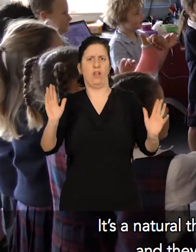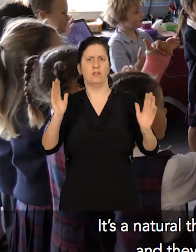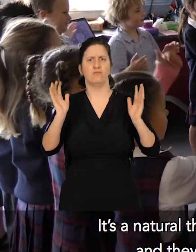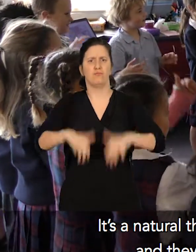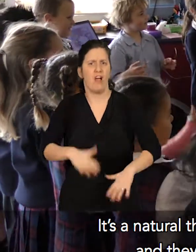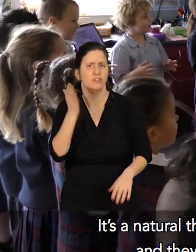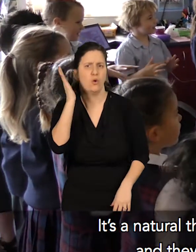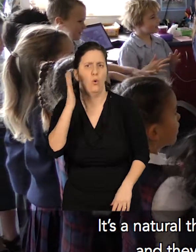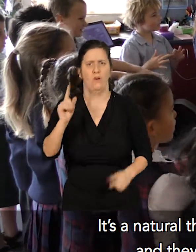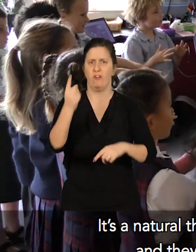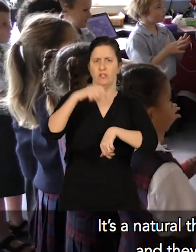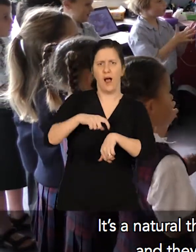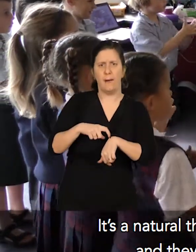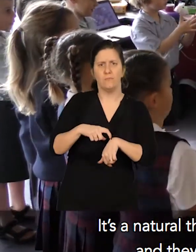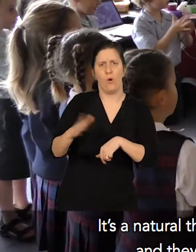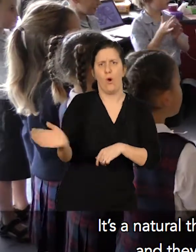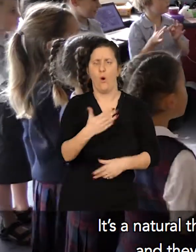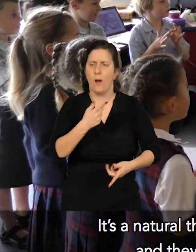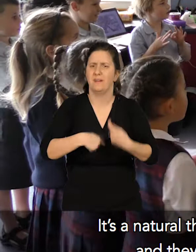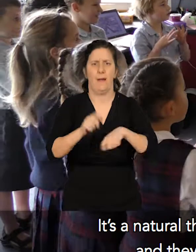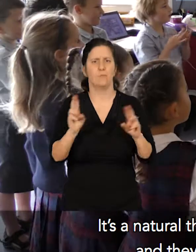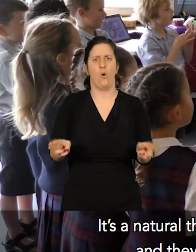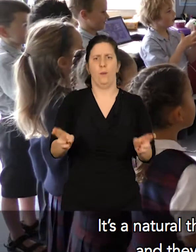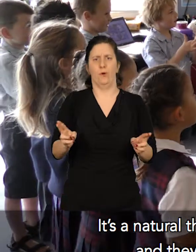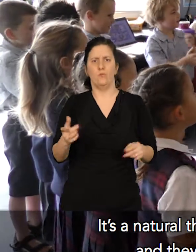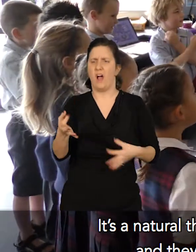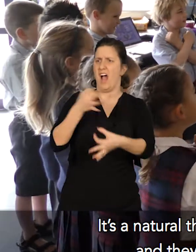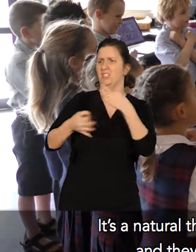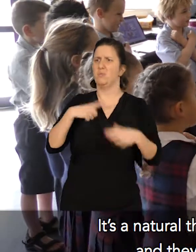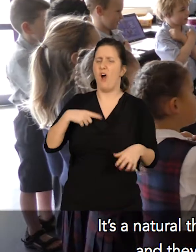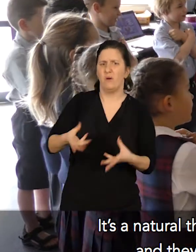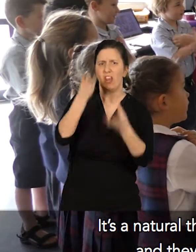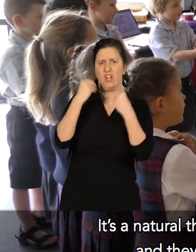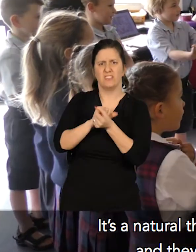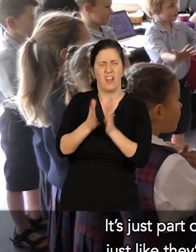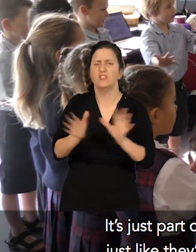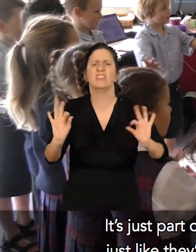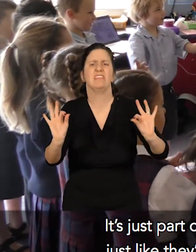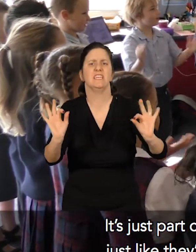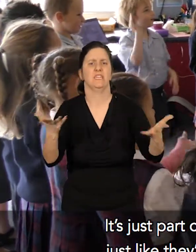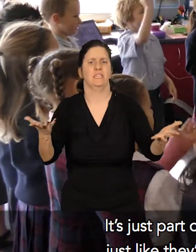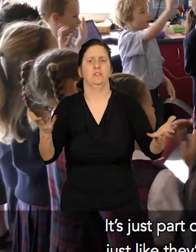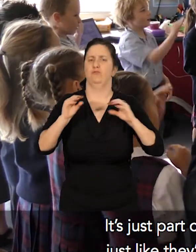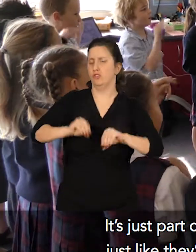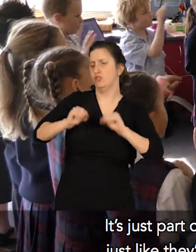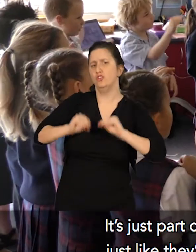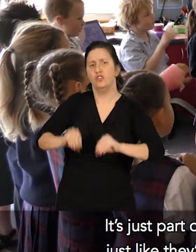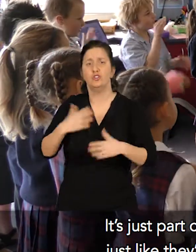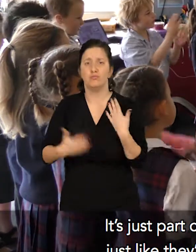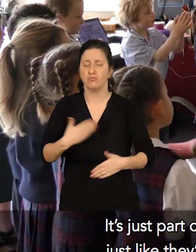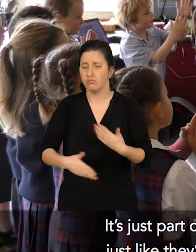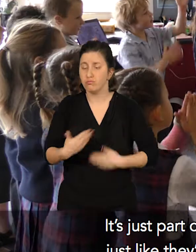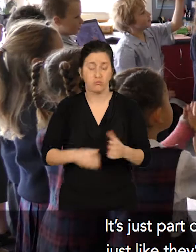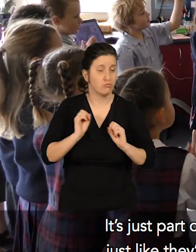they've started school, and they haven't questioned why are we doing this. It's just part of what